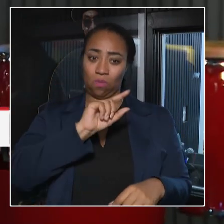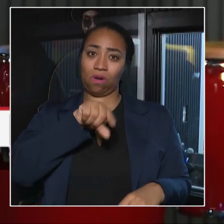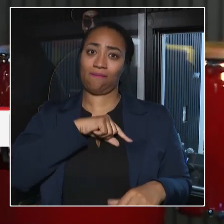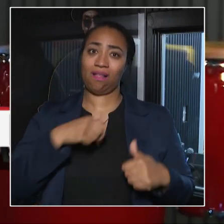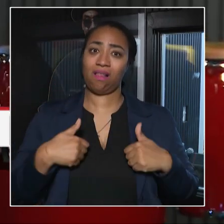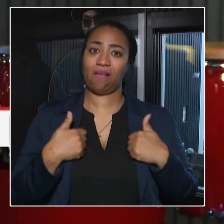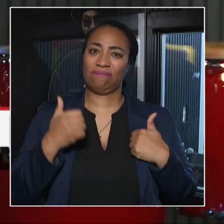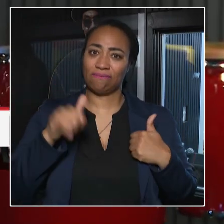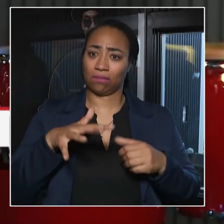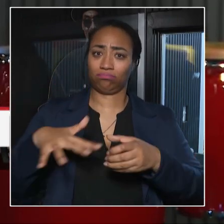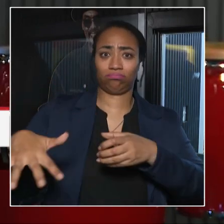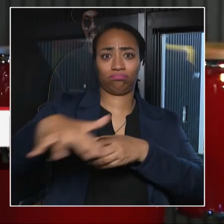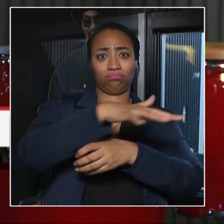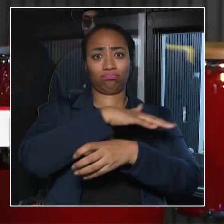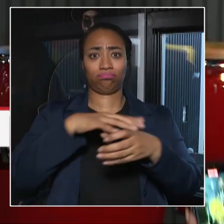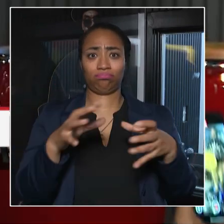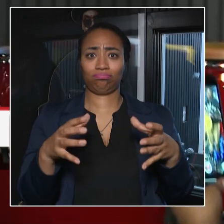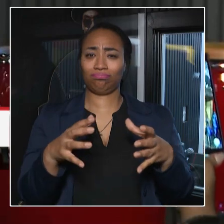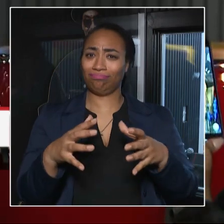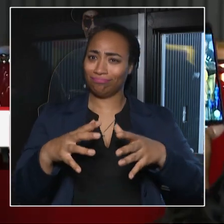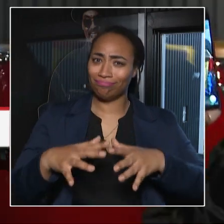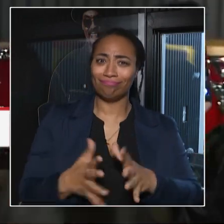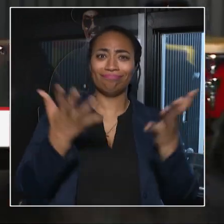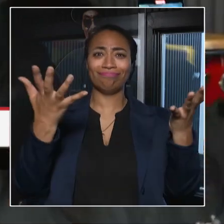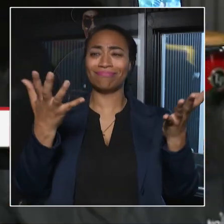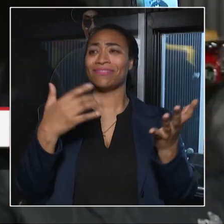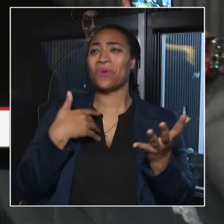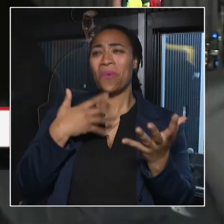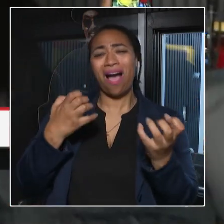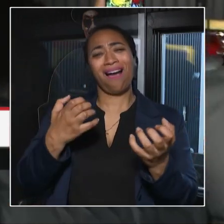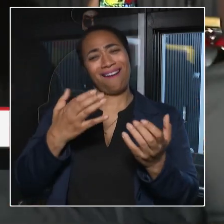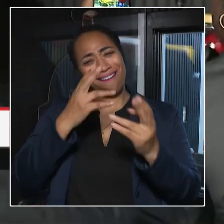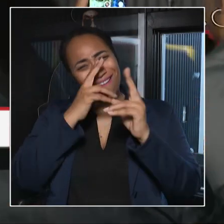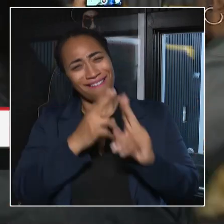Honorable Mayor of the Washington, D.C., Mayor Muriel Bowser. Thank